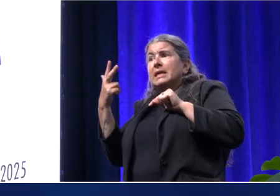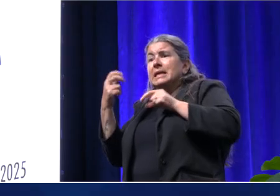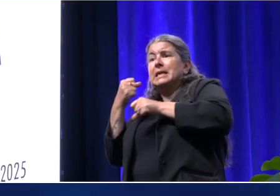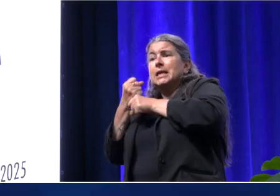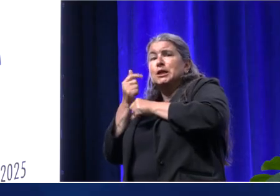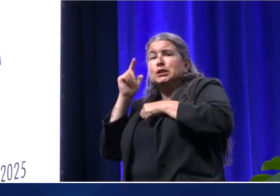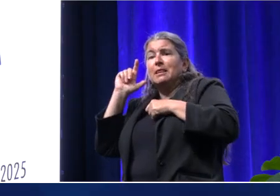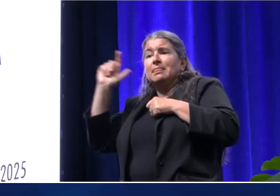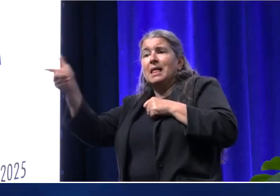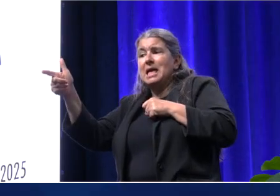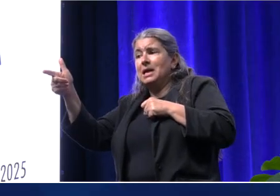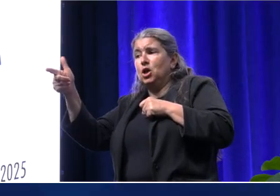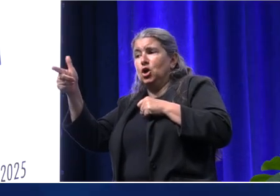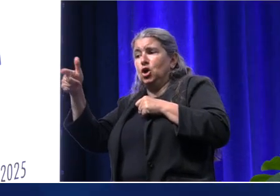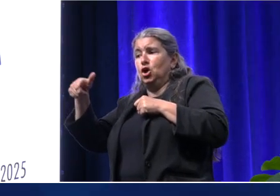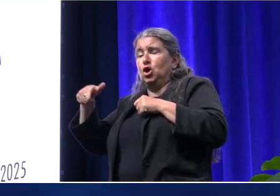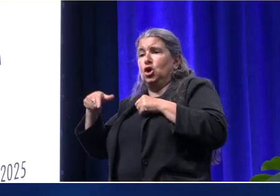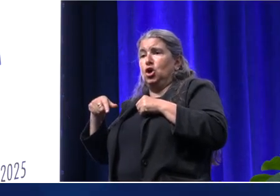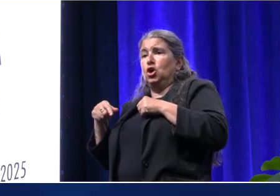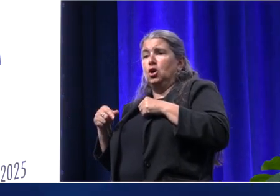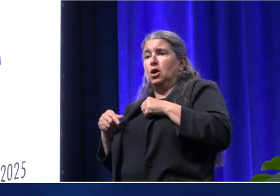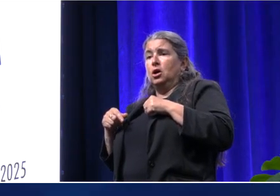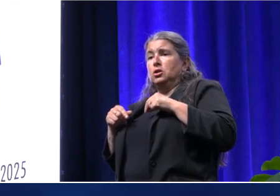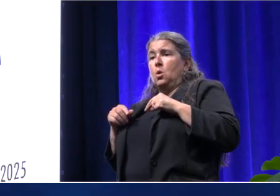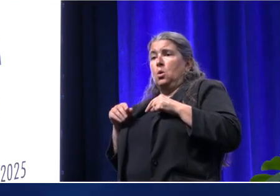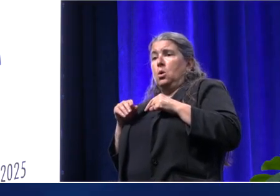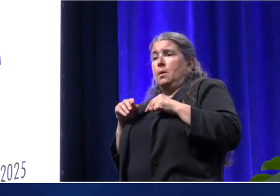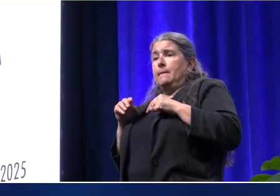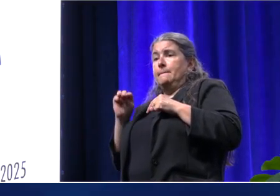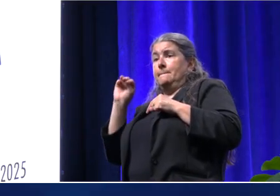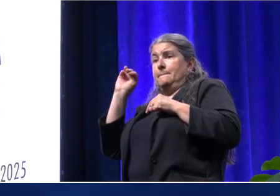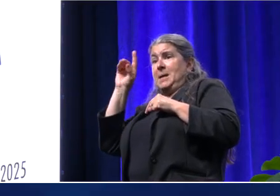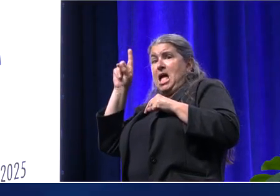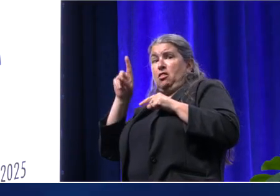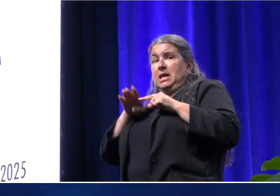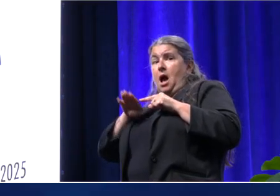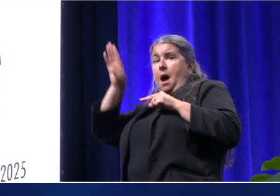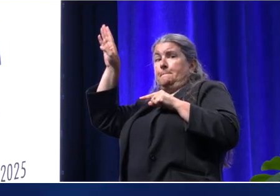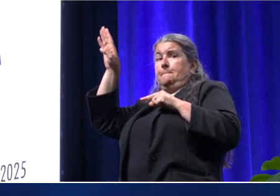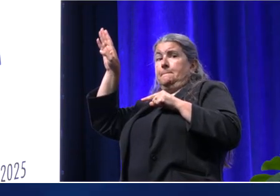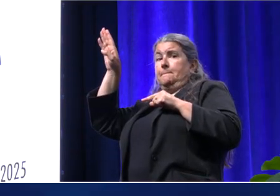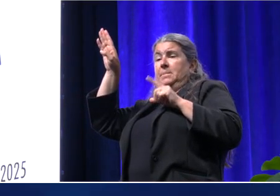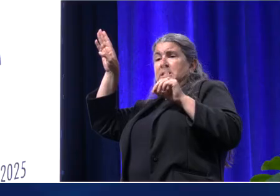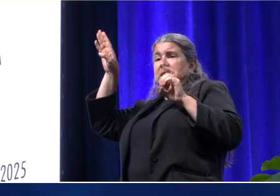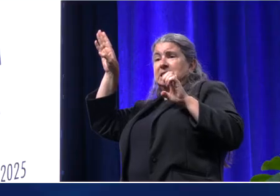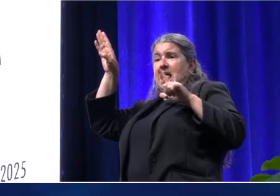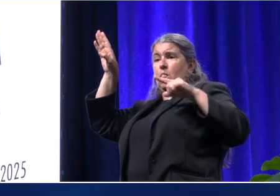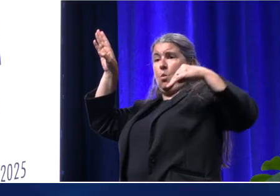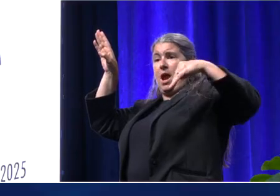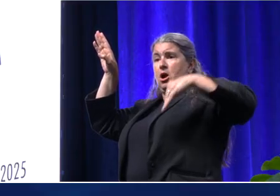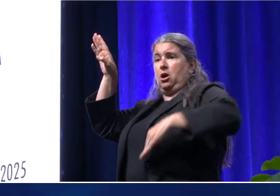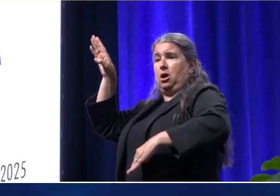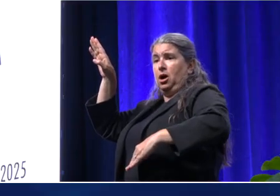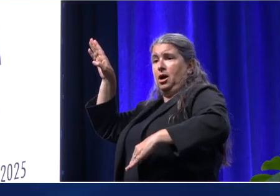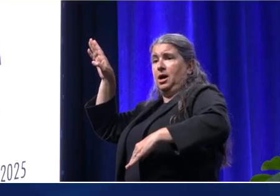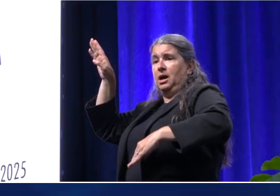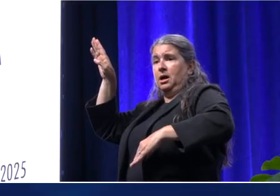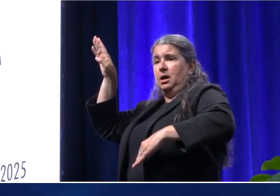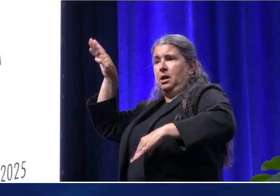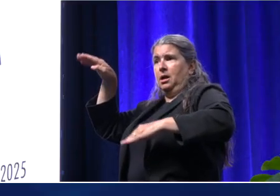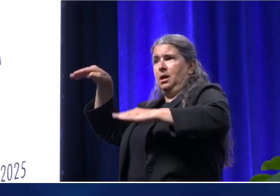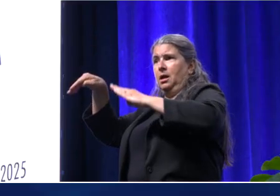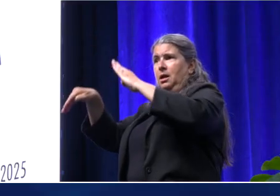but they too have been seeing a decline. And here's Washington, D.C. So their peak was even later than Delaware's,